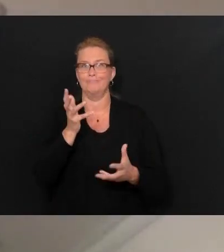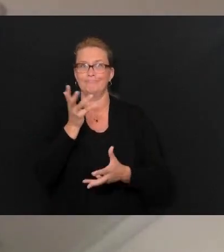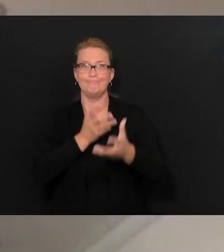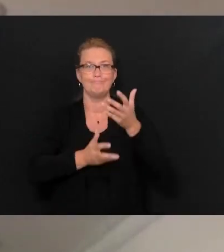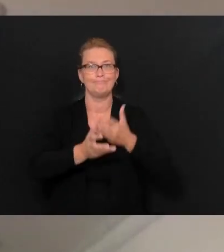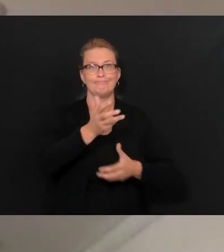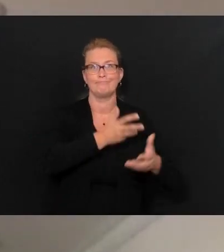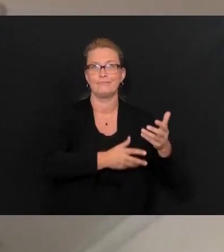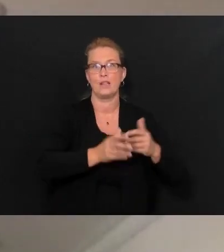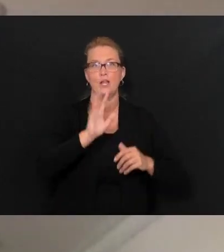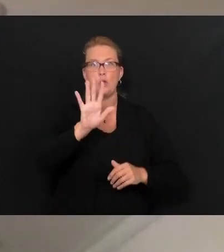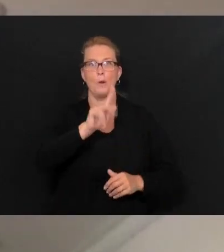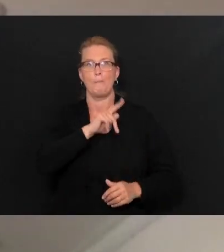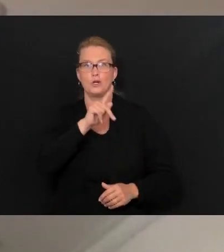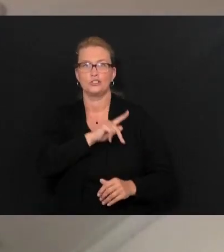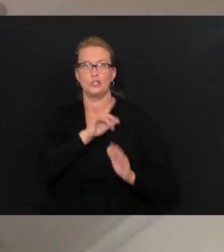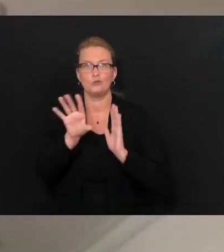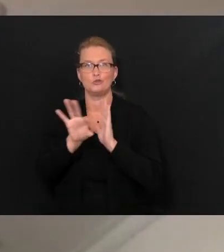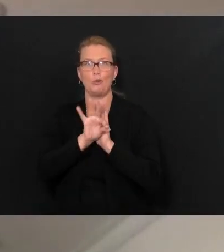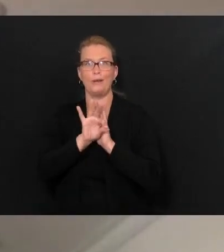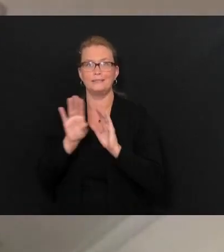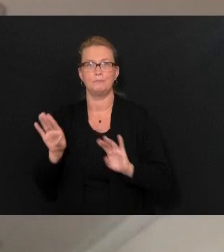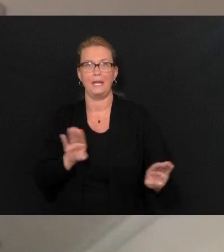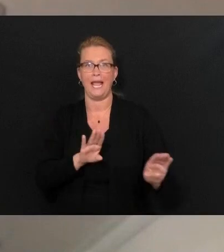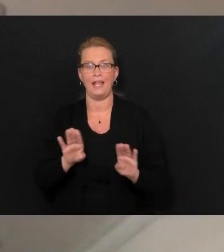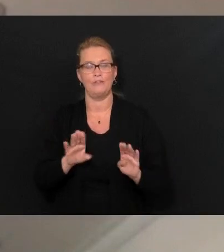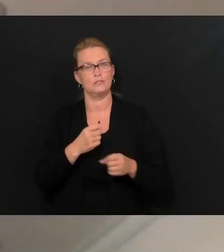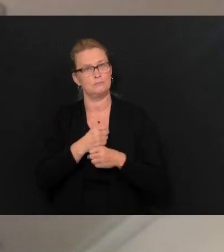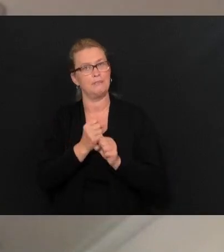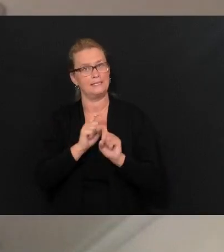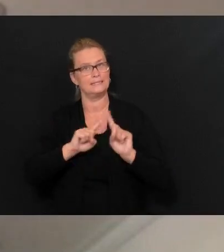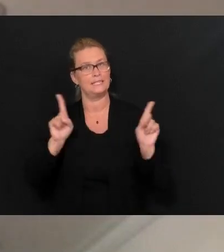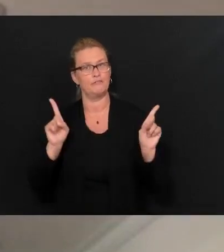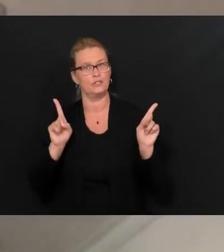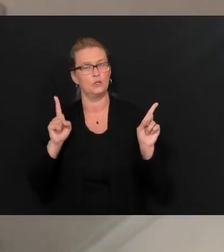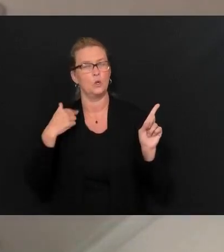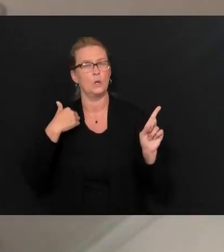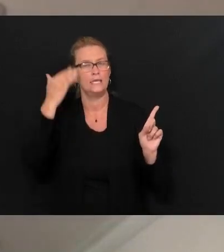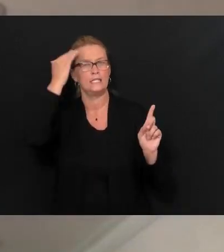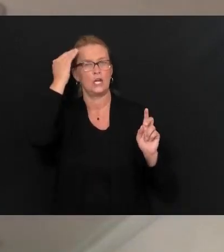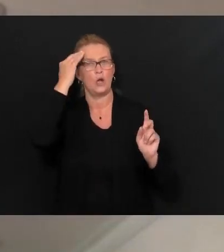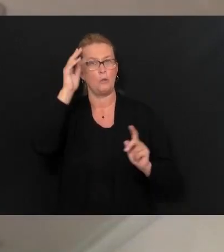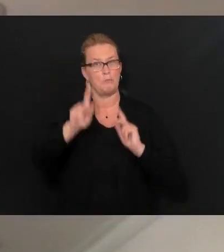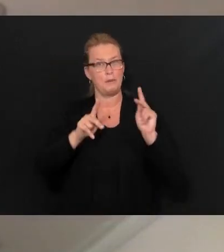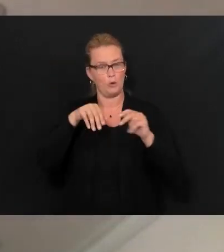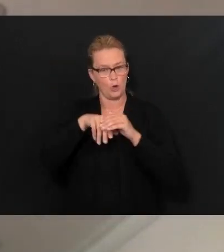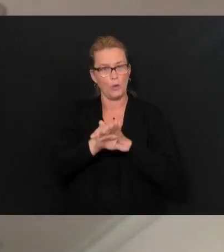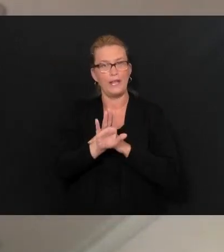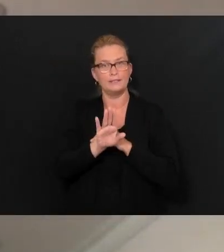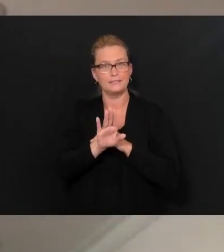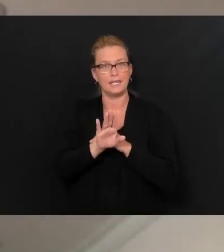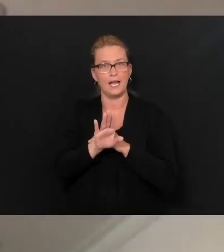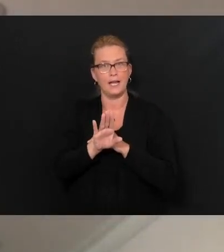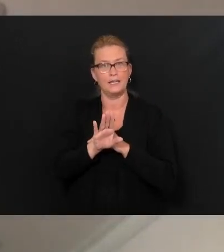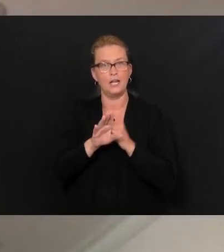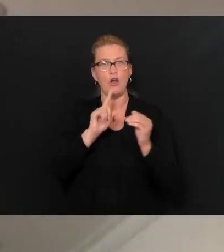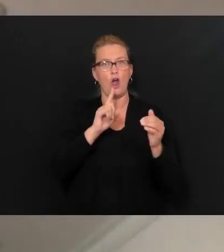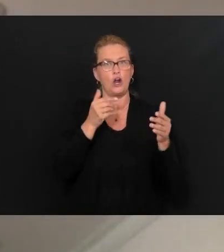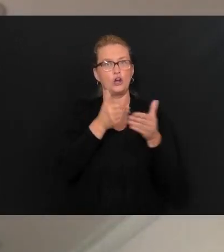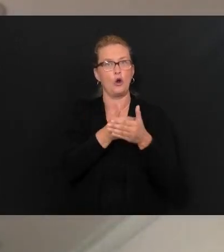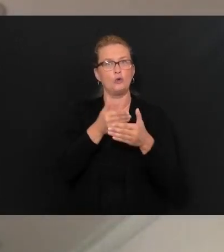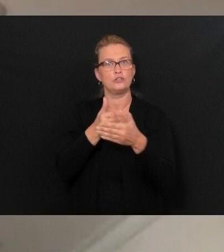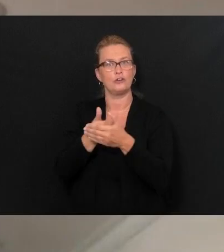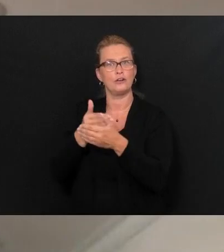personal behaviors that really make a difference. We do know, though, as people go inside and are closer to each